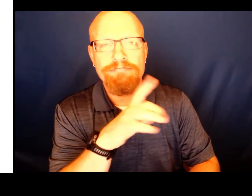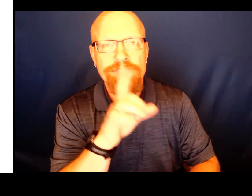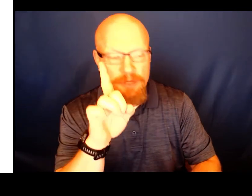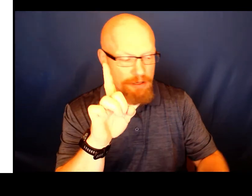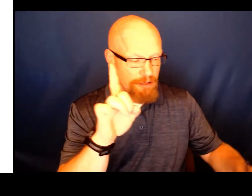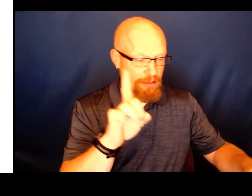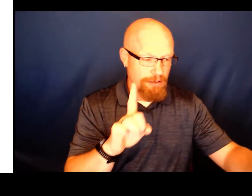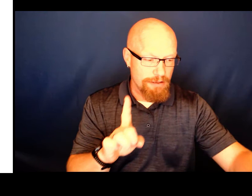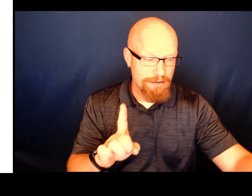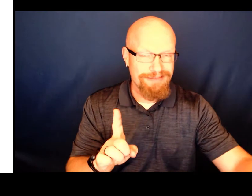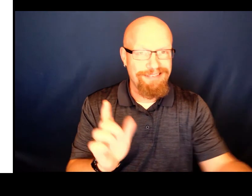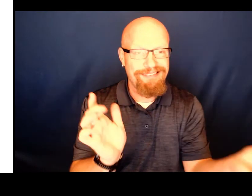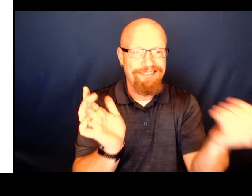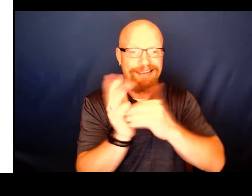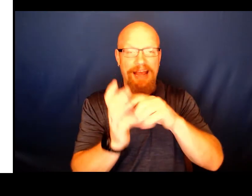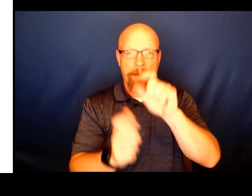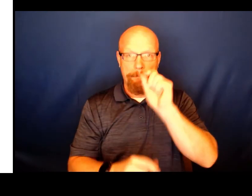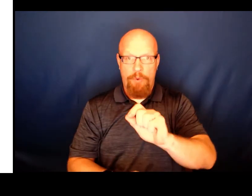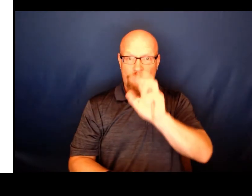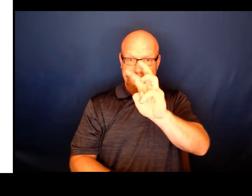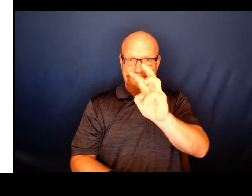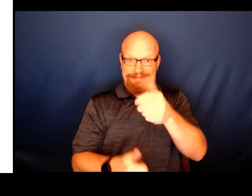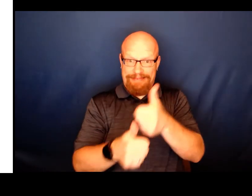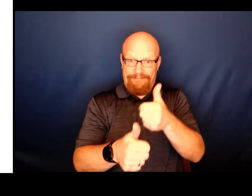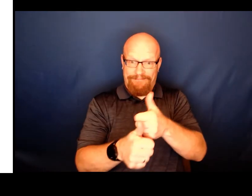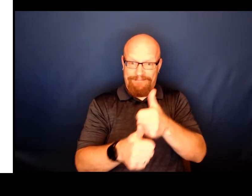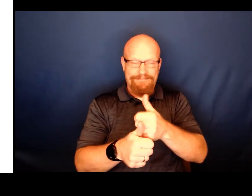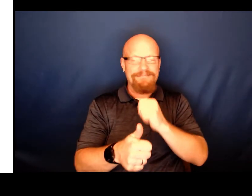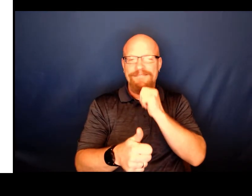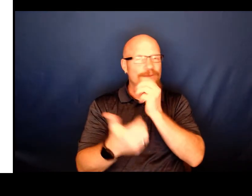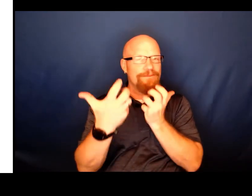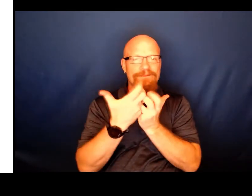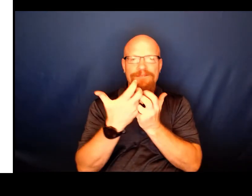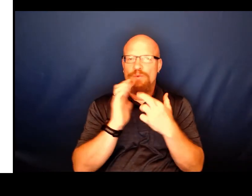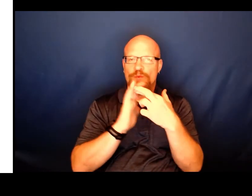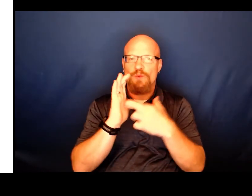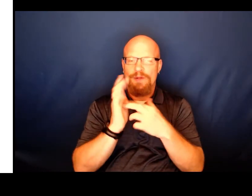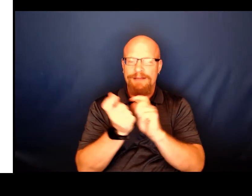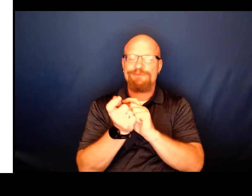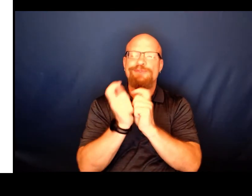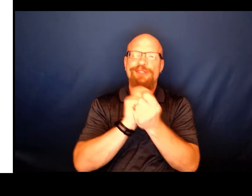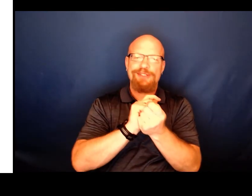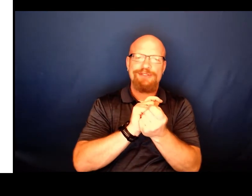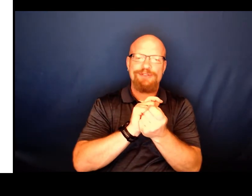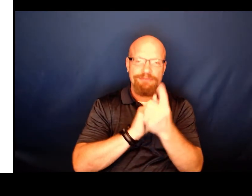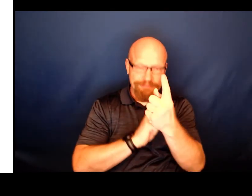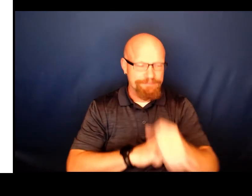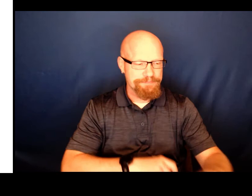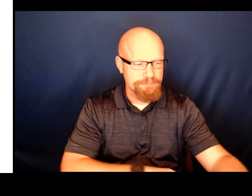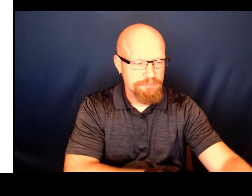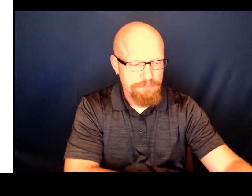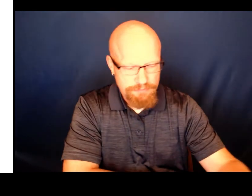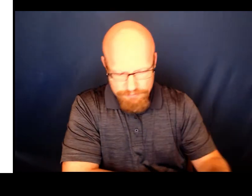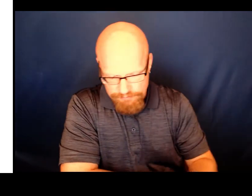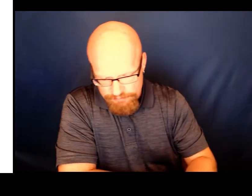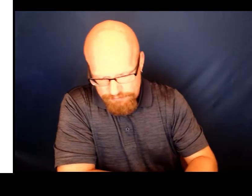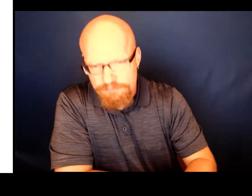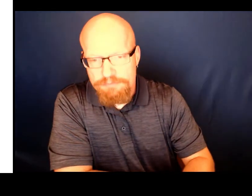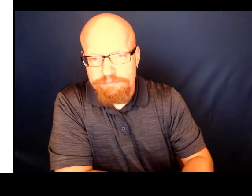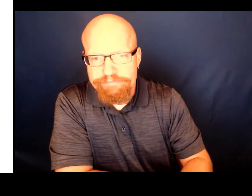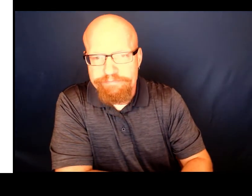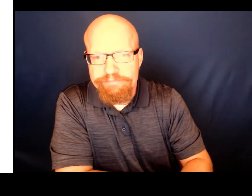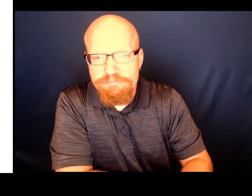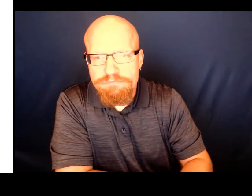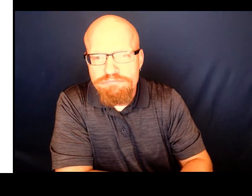All right, now, again, 0.6, it does not follow the scientific notation rules. We have to convert